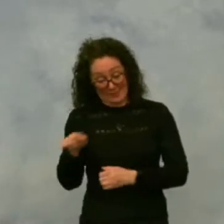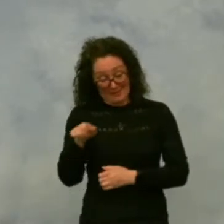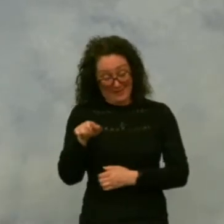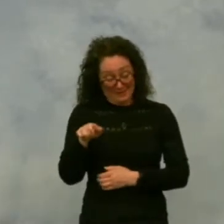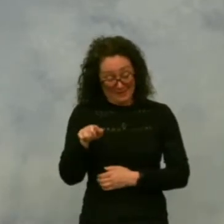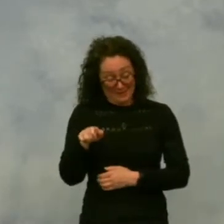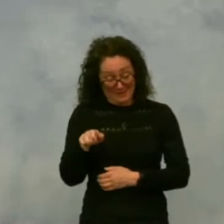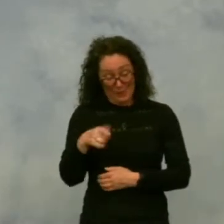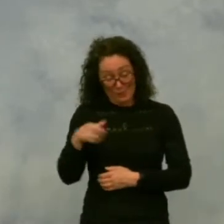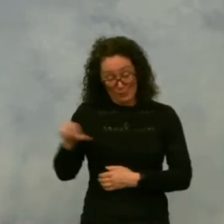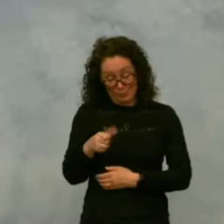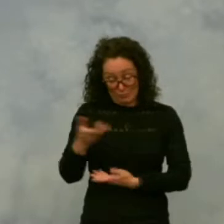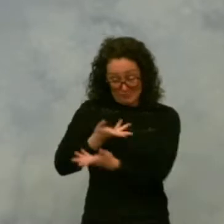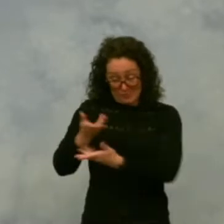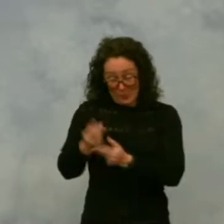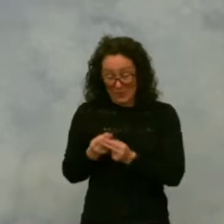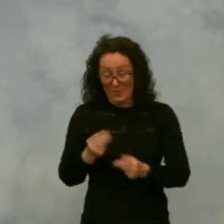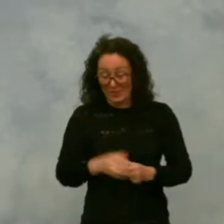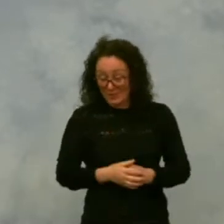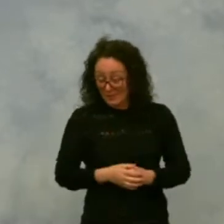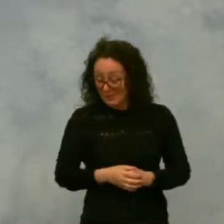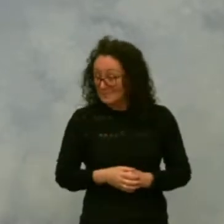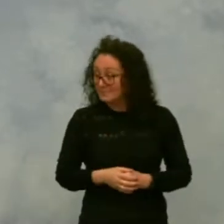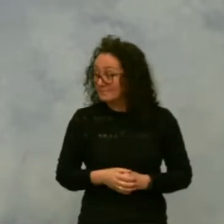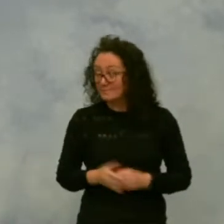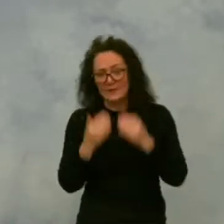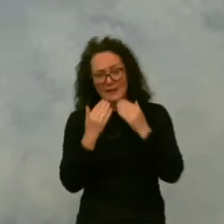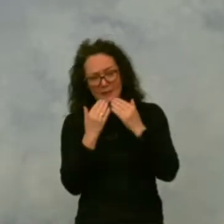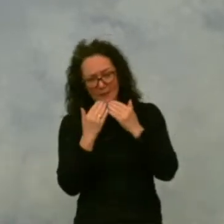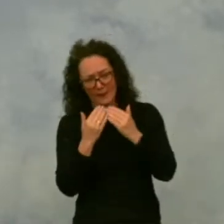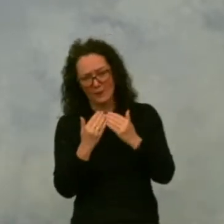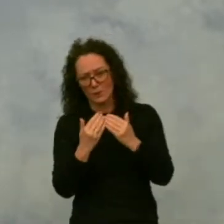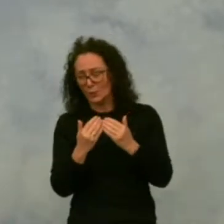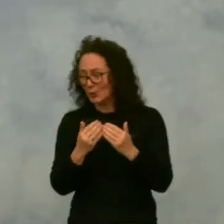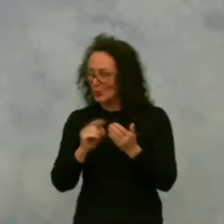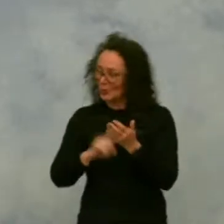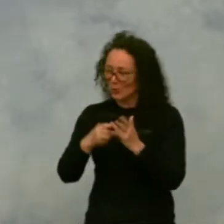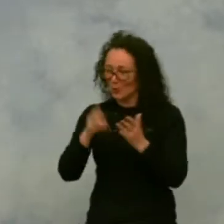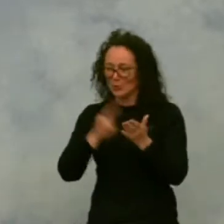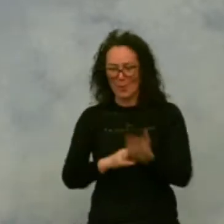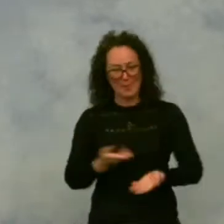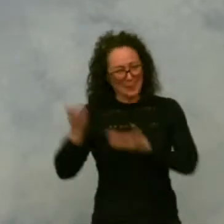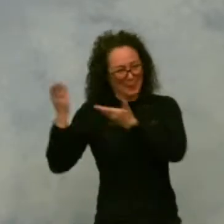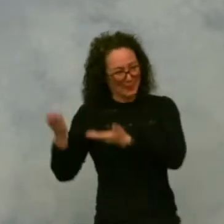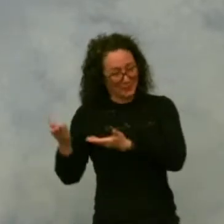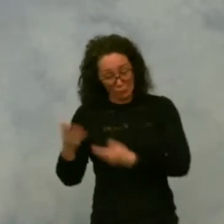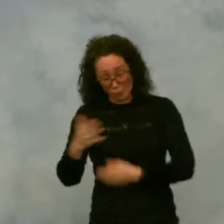should be talking to. Thank you. Tom, would you like to?